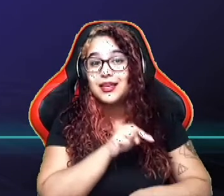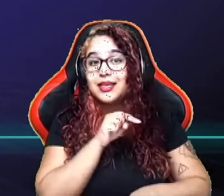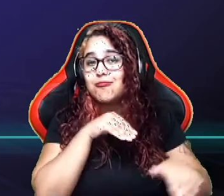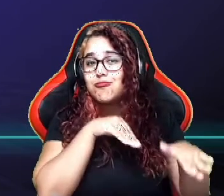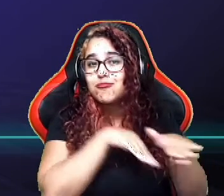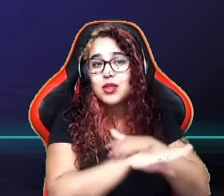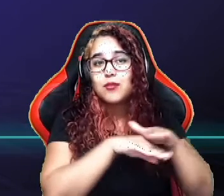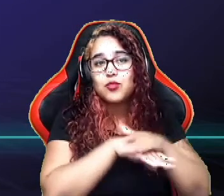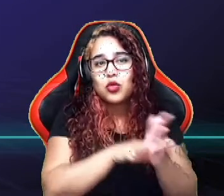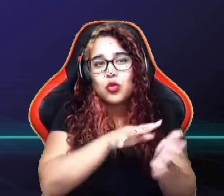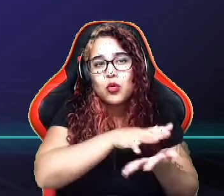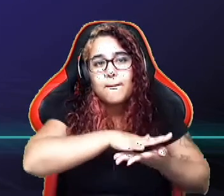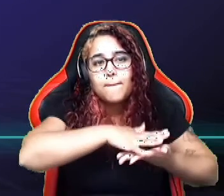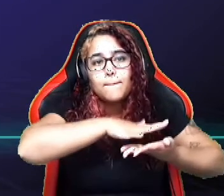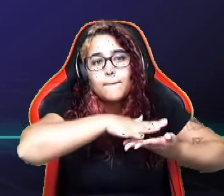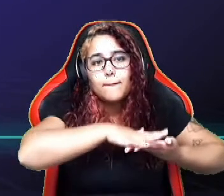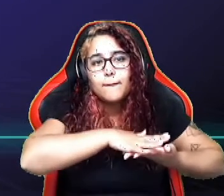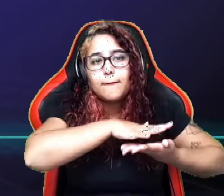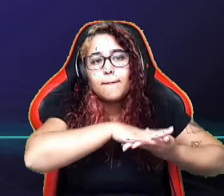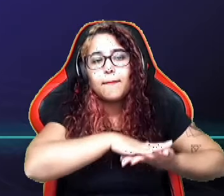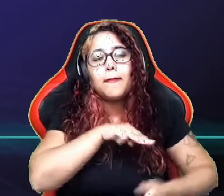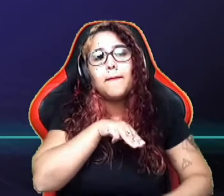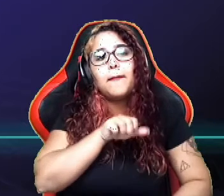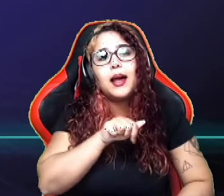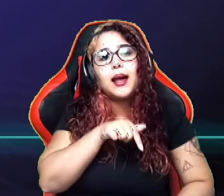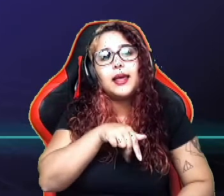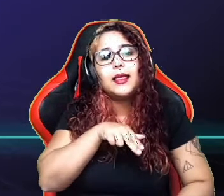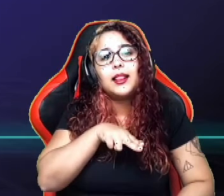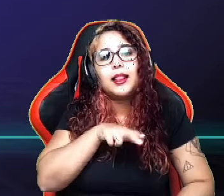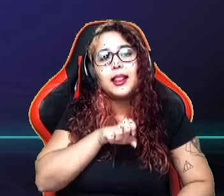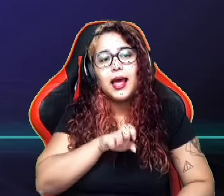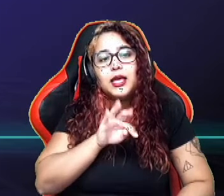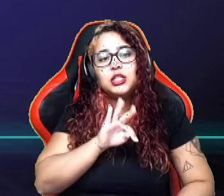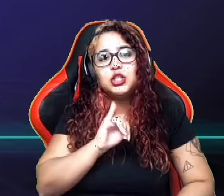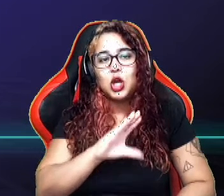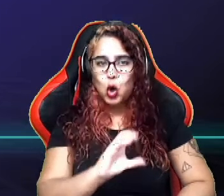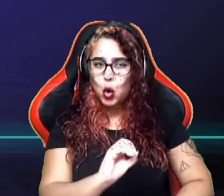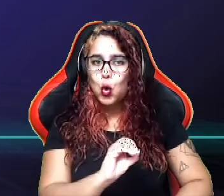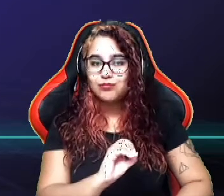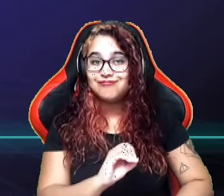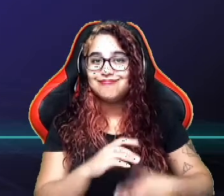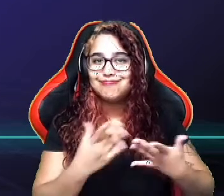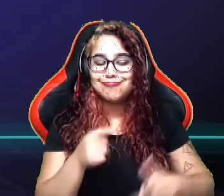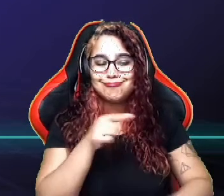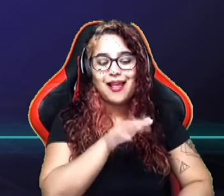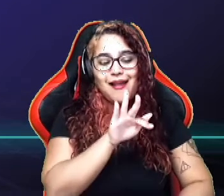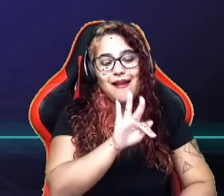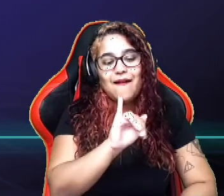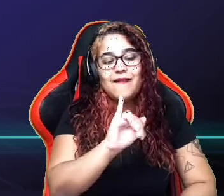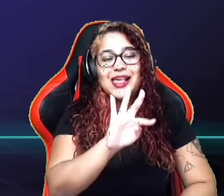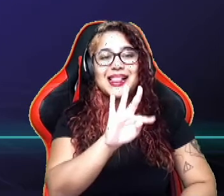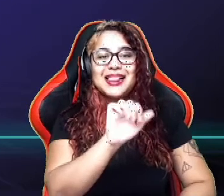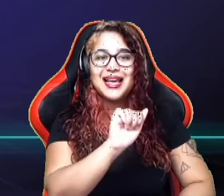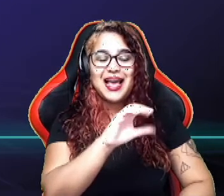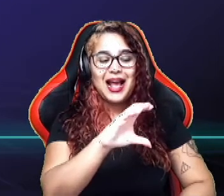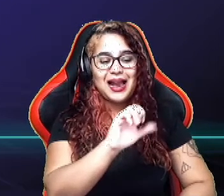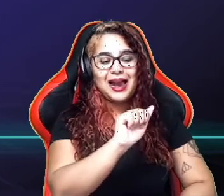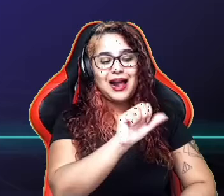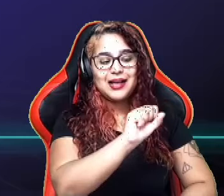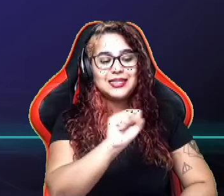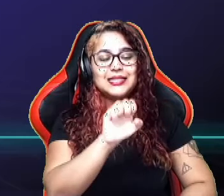homegrown, they were kept in magnetic records, and all the cassette tapes were